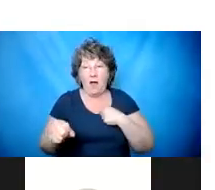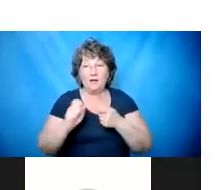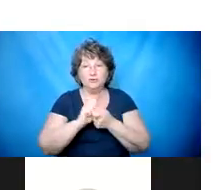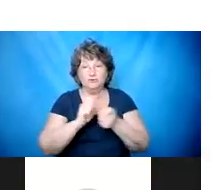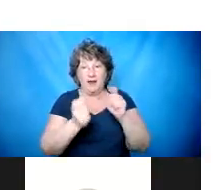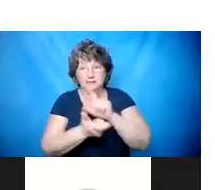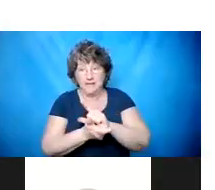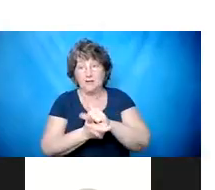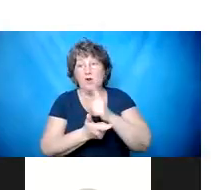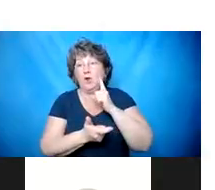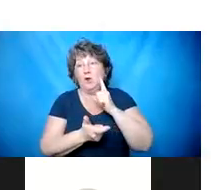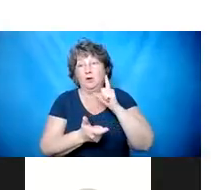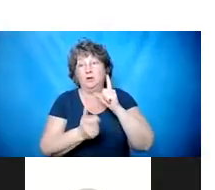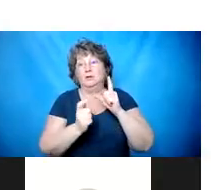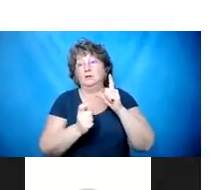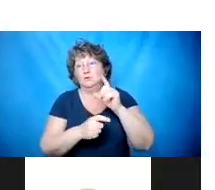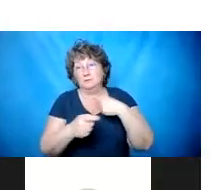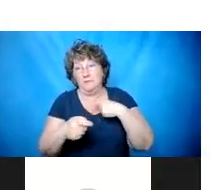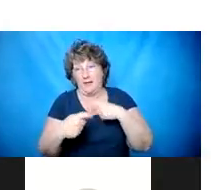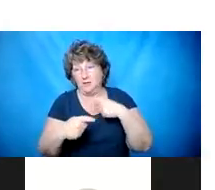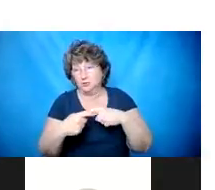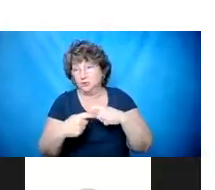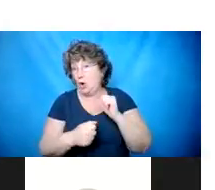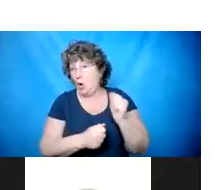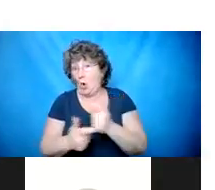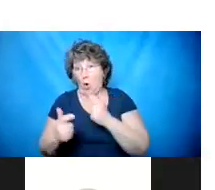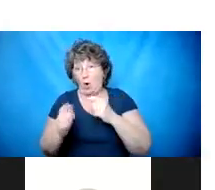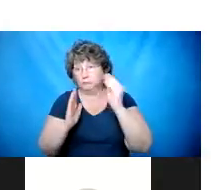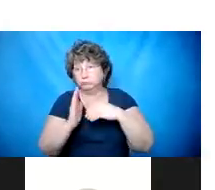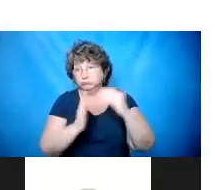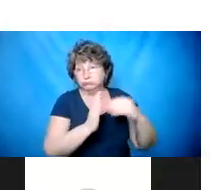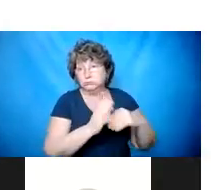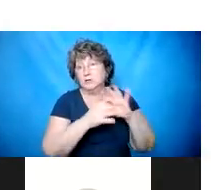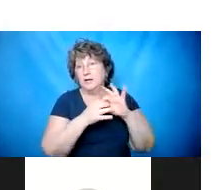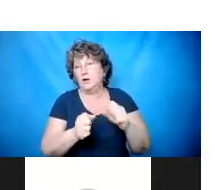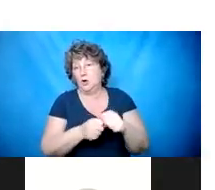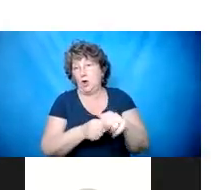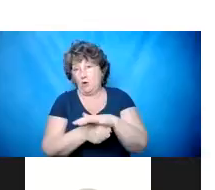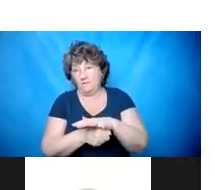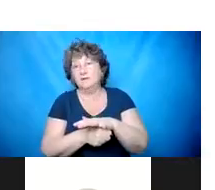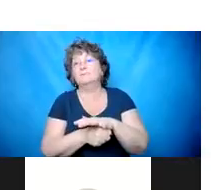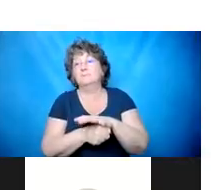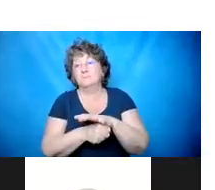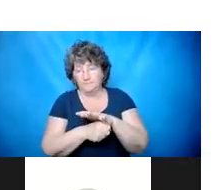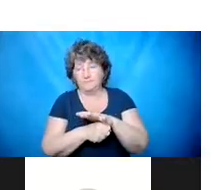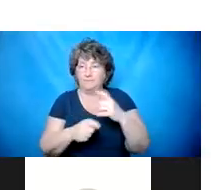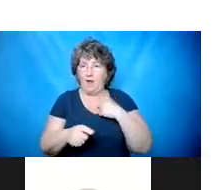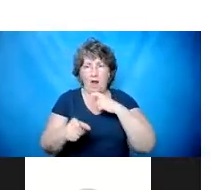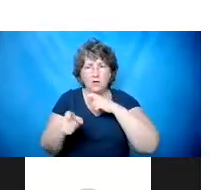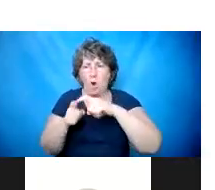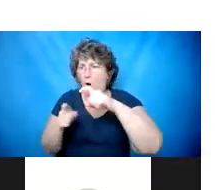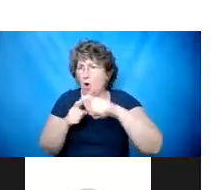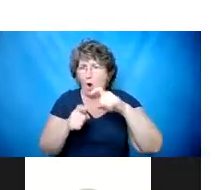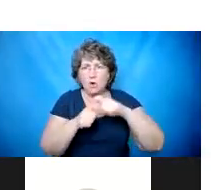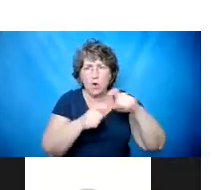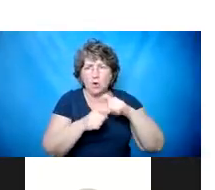papers coming from the federal and state governments about COVID-19. I made phone calls to people I knew that didn't have a computer. I also